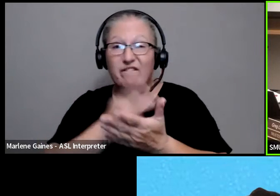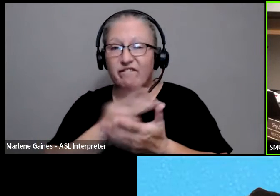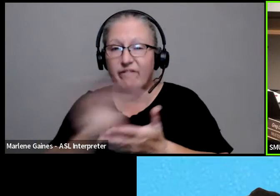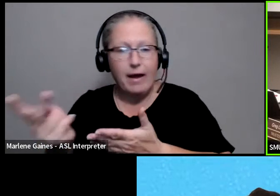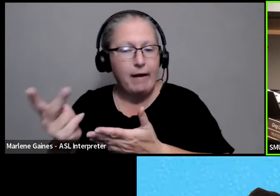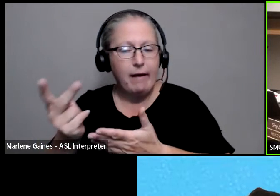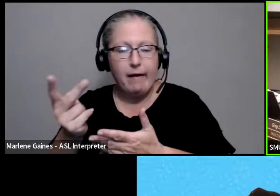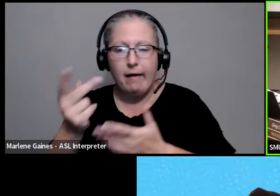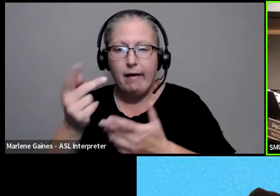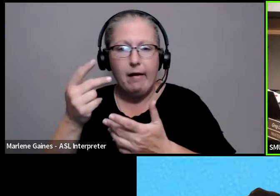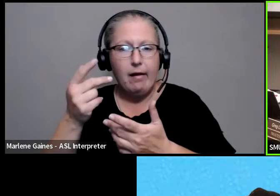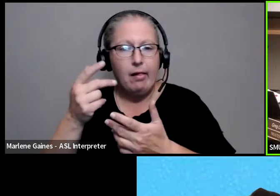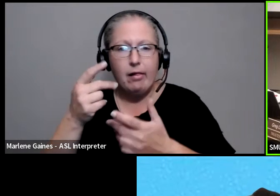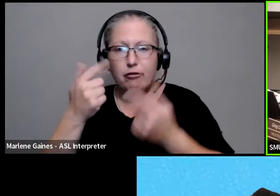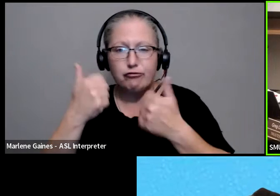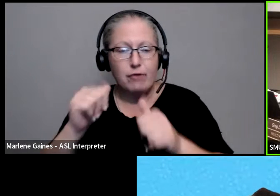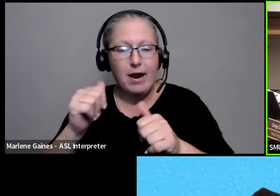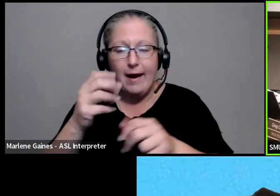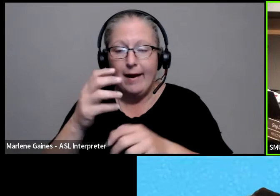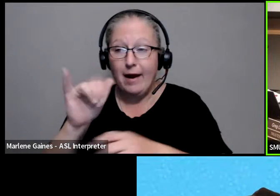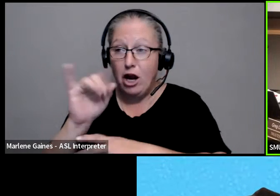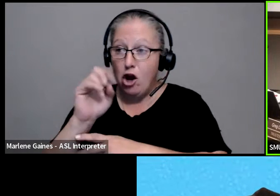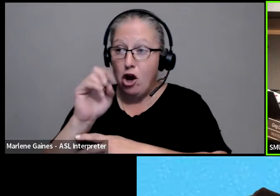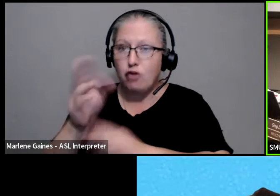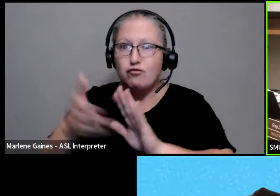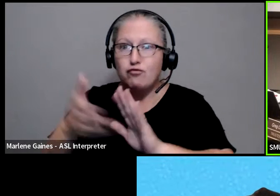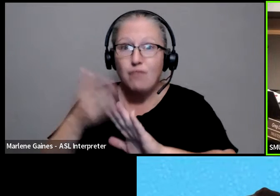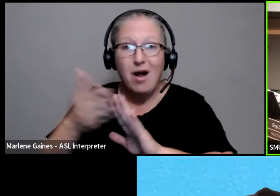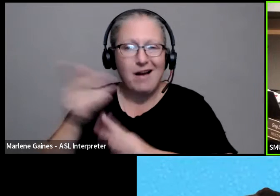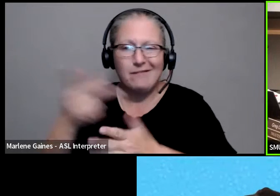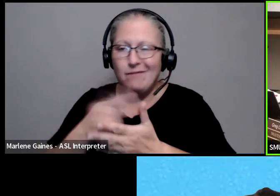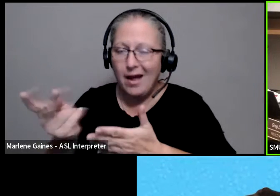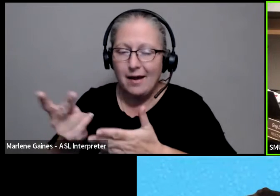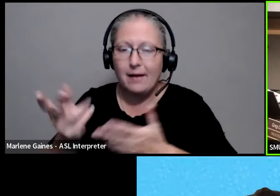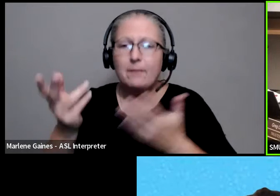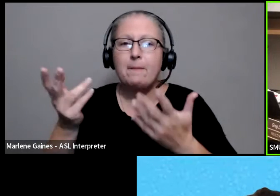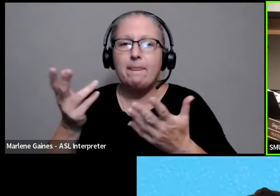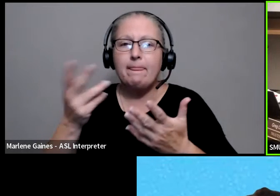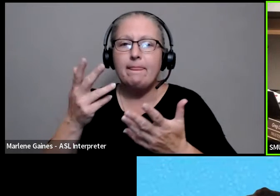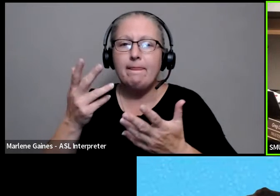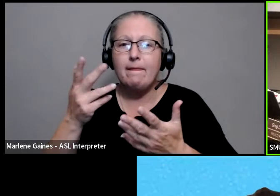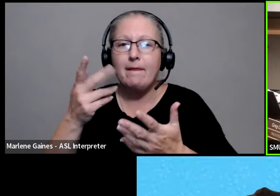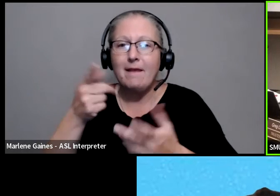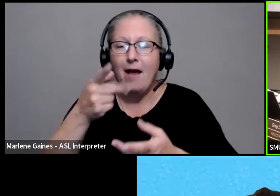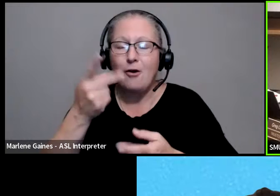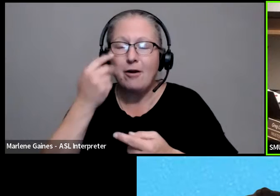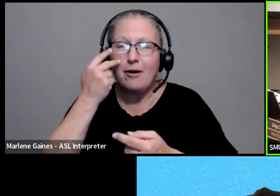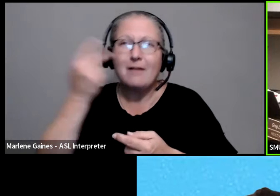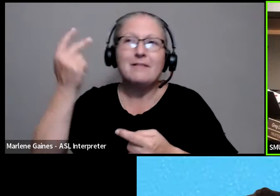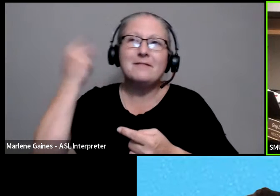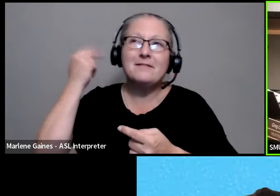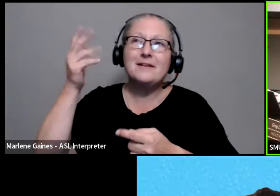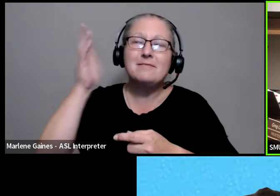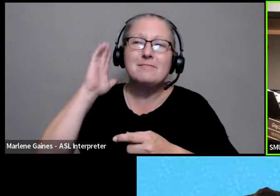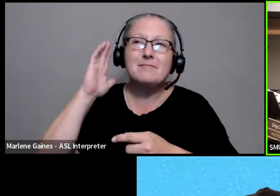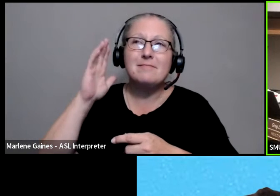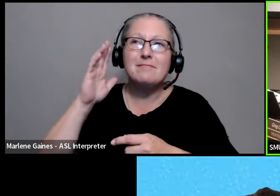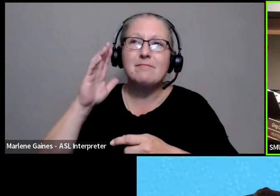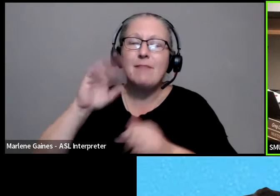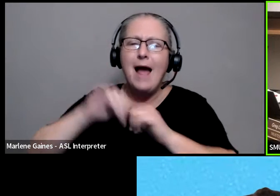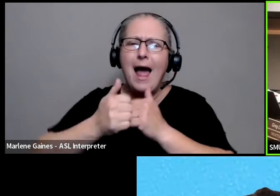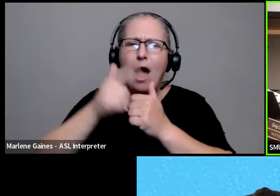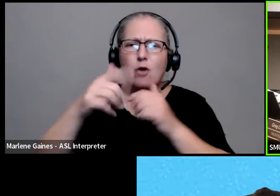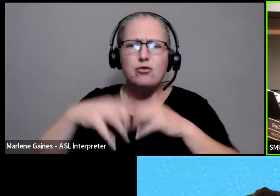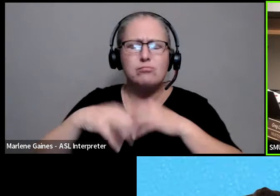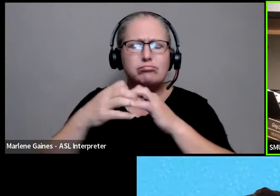to get Yonder up and running. But what I do know is I want you to go back in time and talk about the implementation,